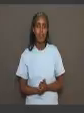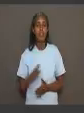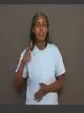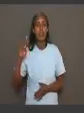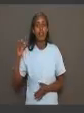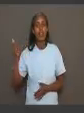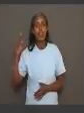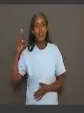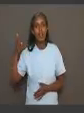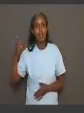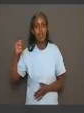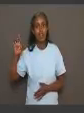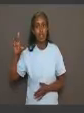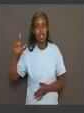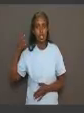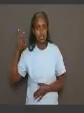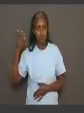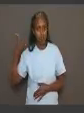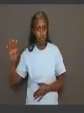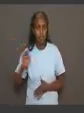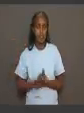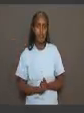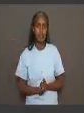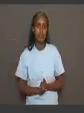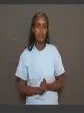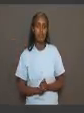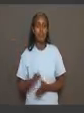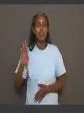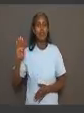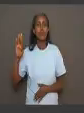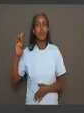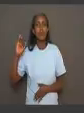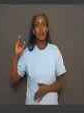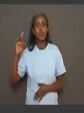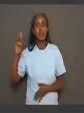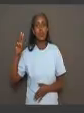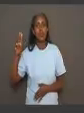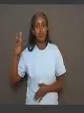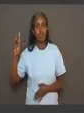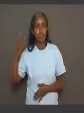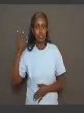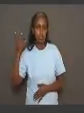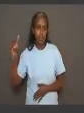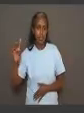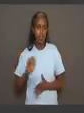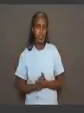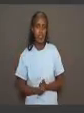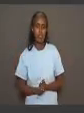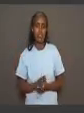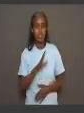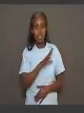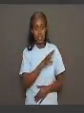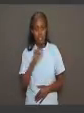Rahel is 14. Brooke is 17.